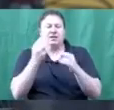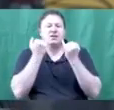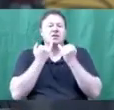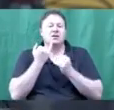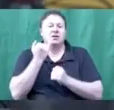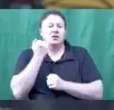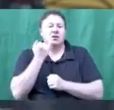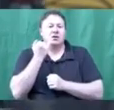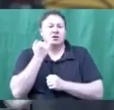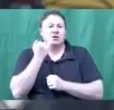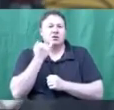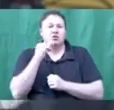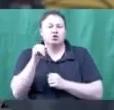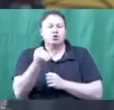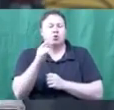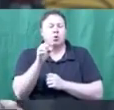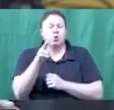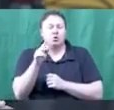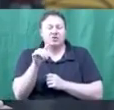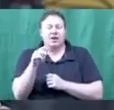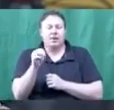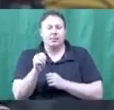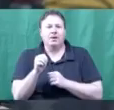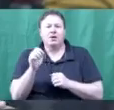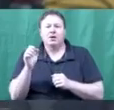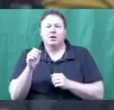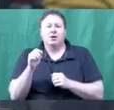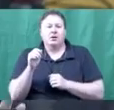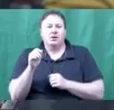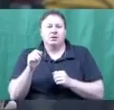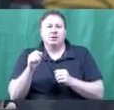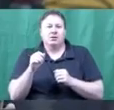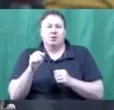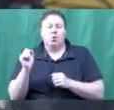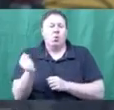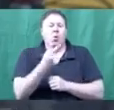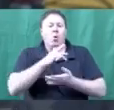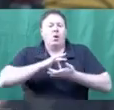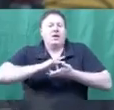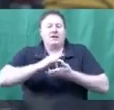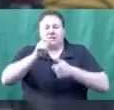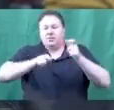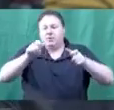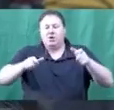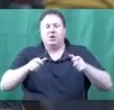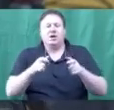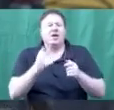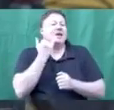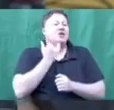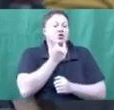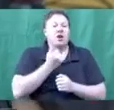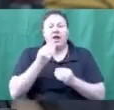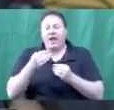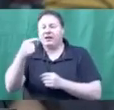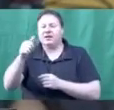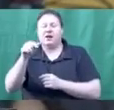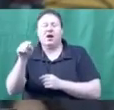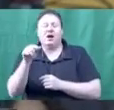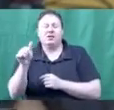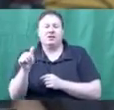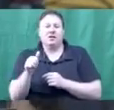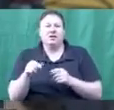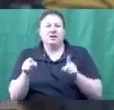Psalm 122. And our hearts go out to all innocent civilians in Israel and Gaza, but particularly those